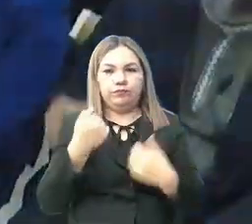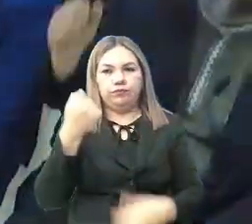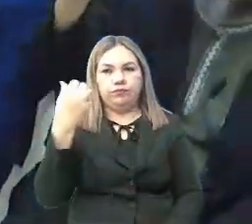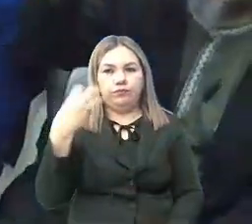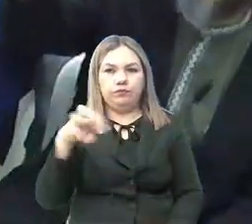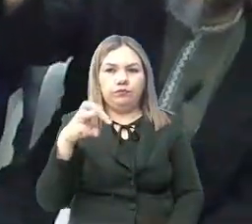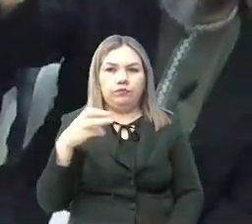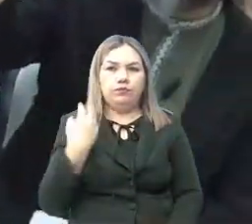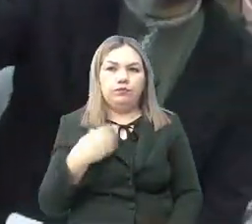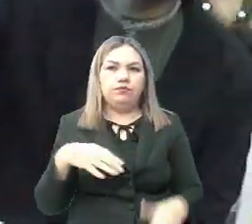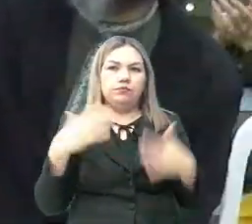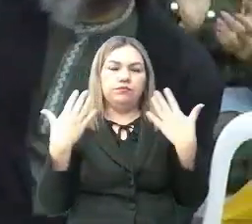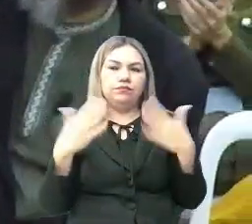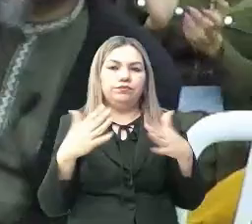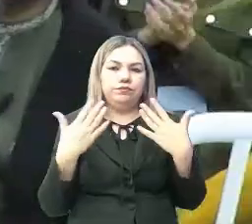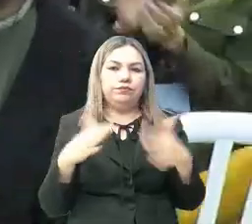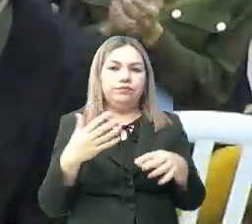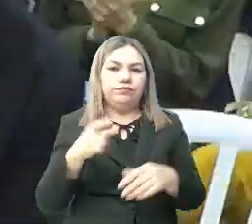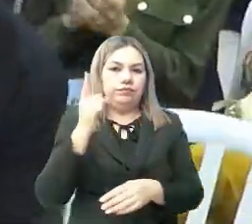to his name.